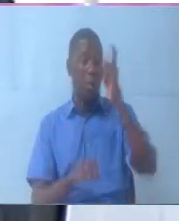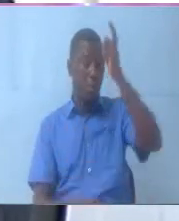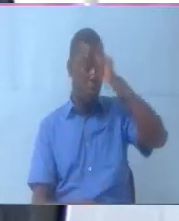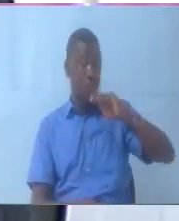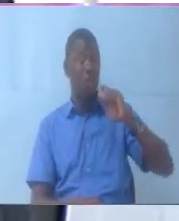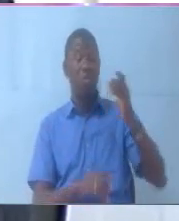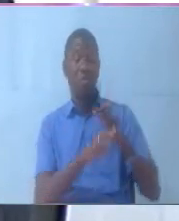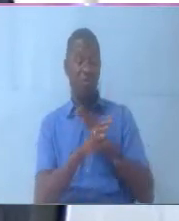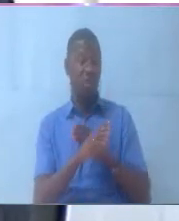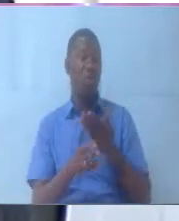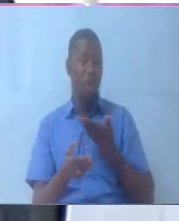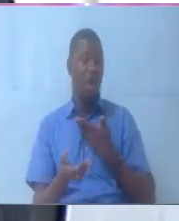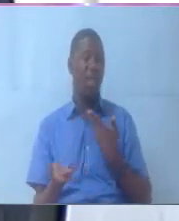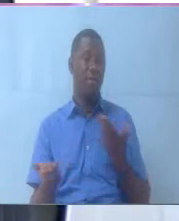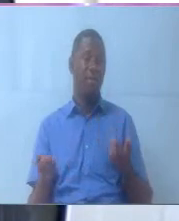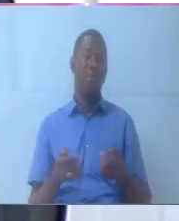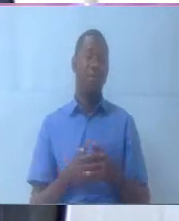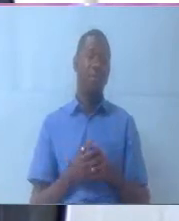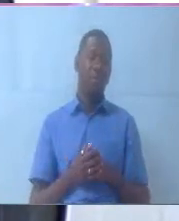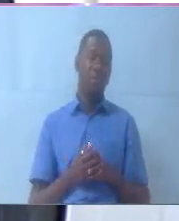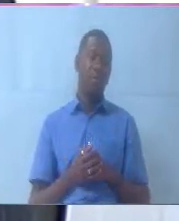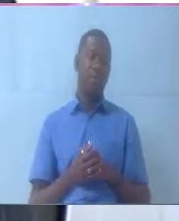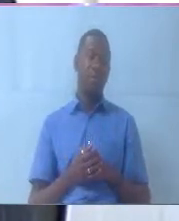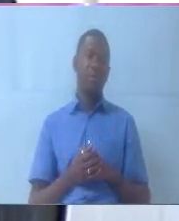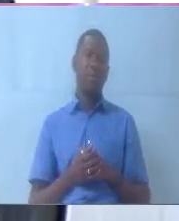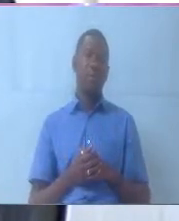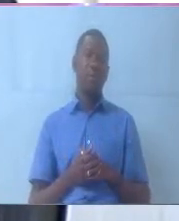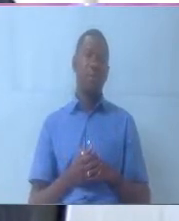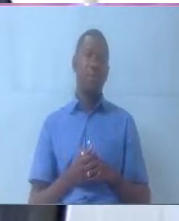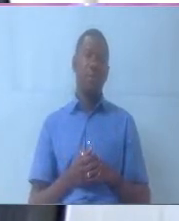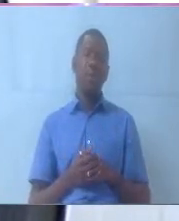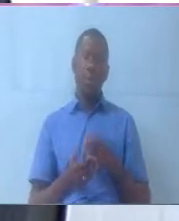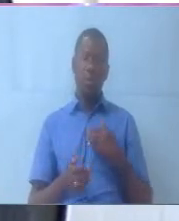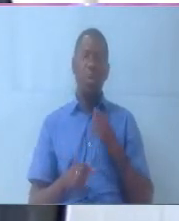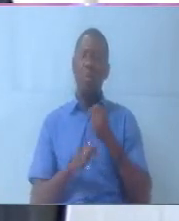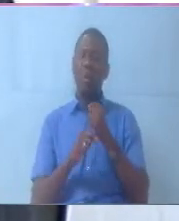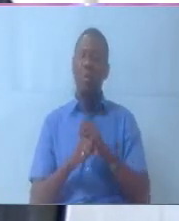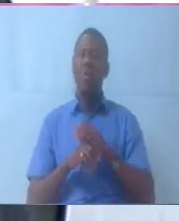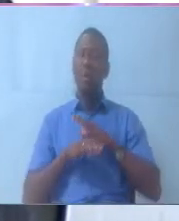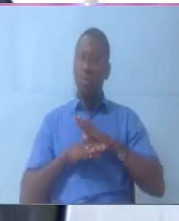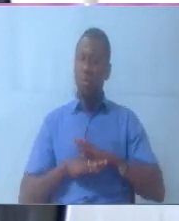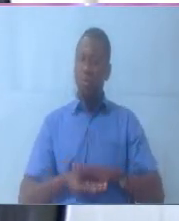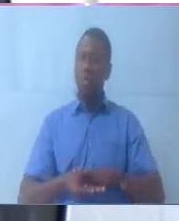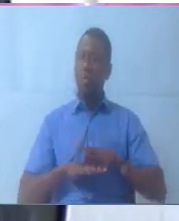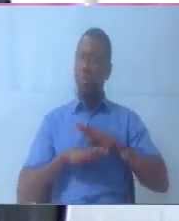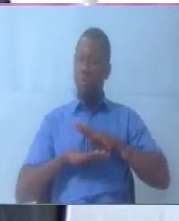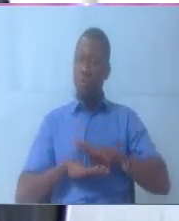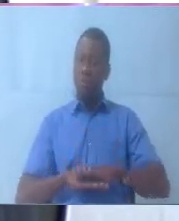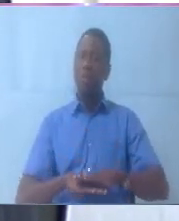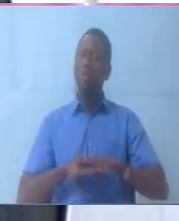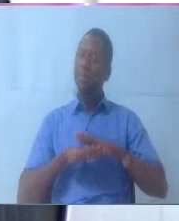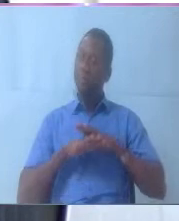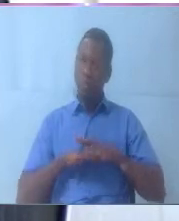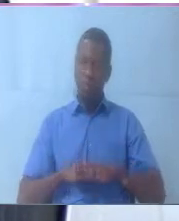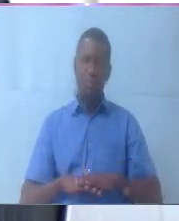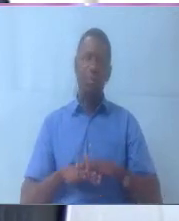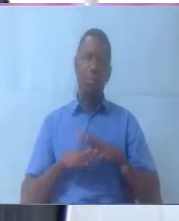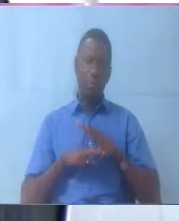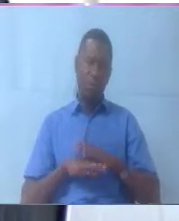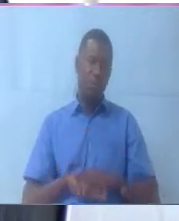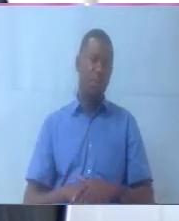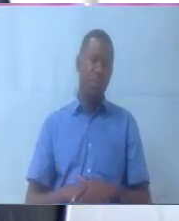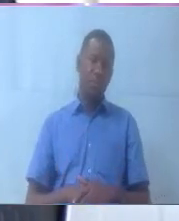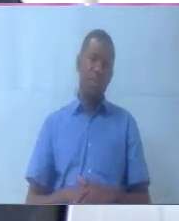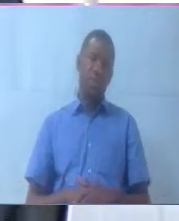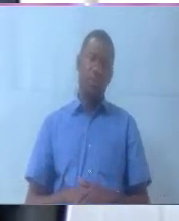fango anene nyin ku fasongo takile anim police olu. And he was calming me down. Betung ate bente tenkundi kan kanjuso